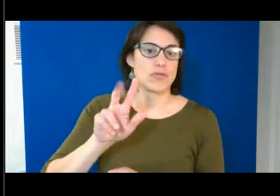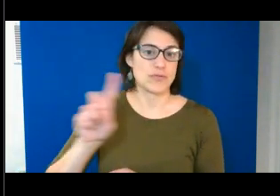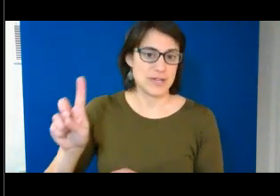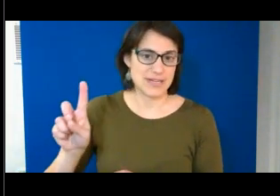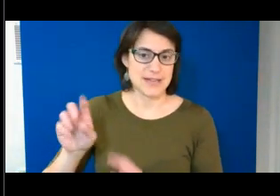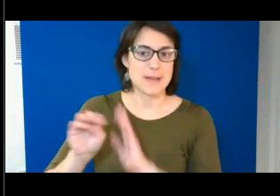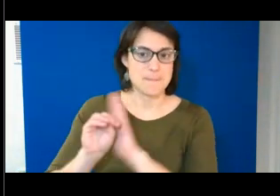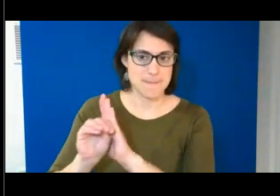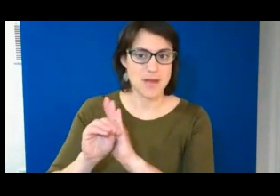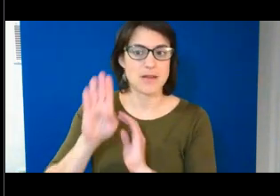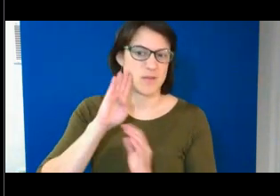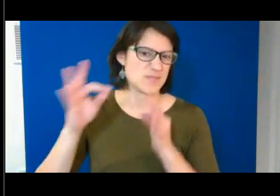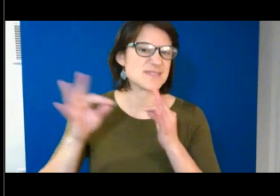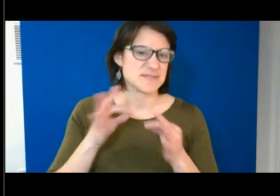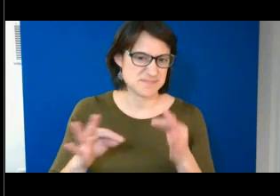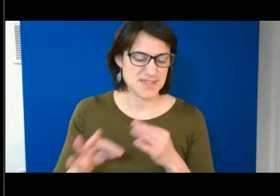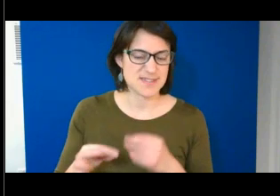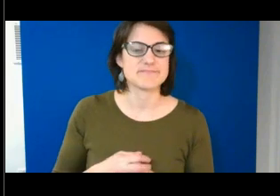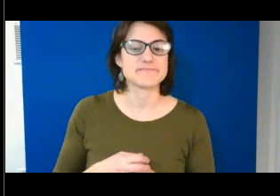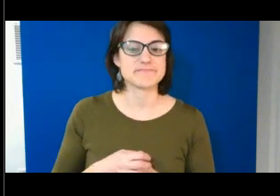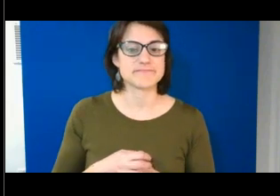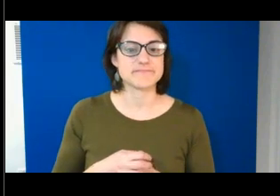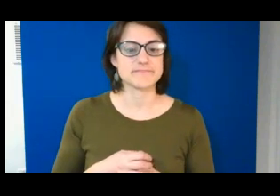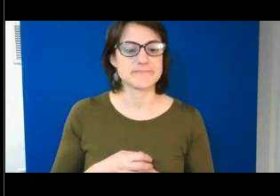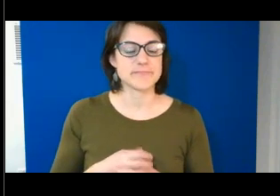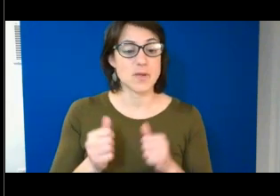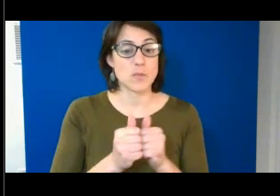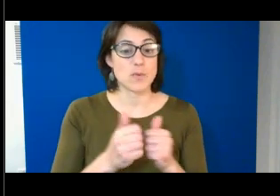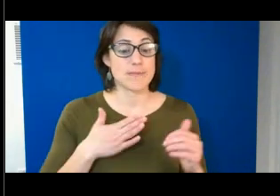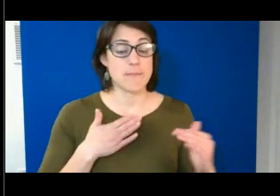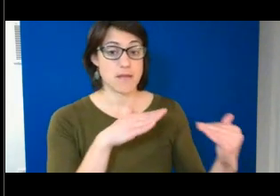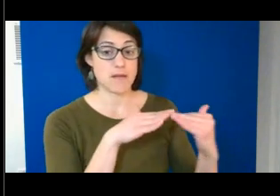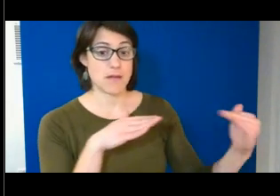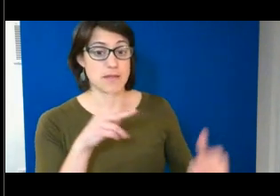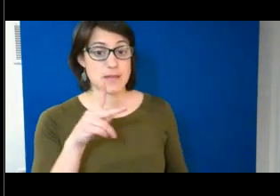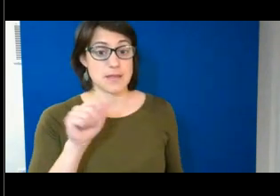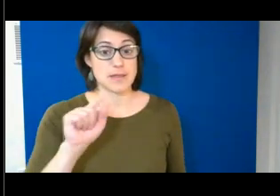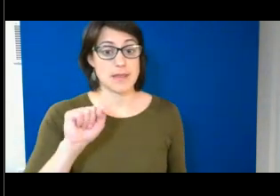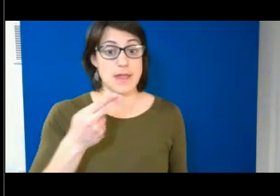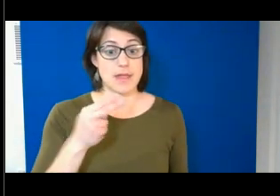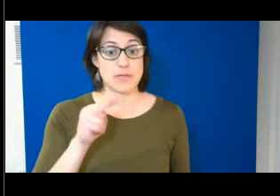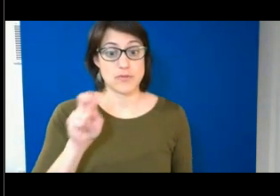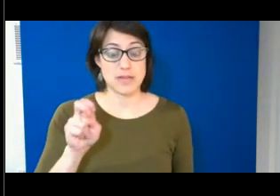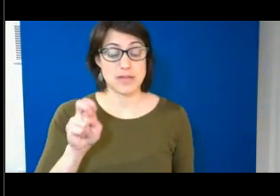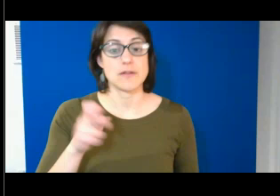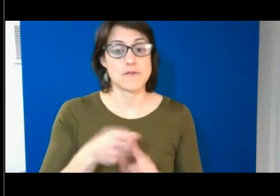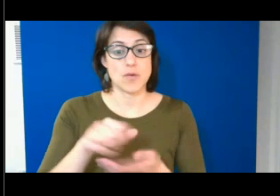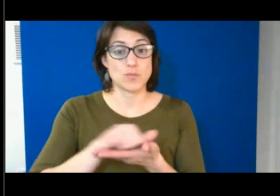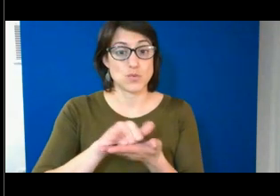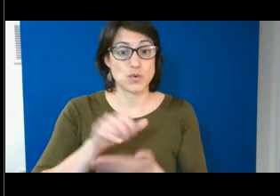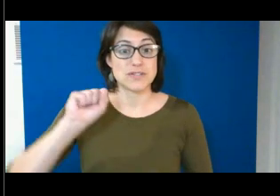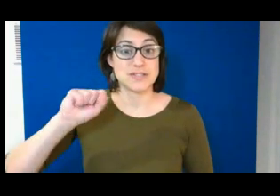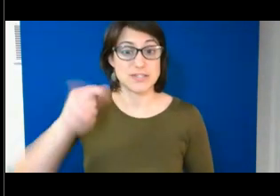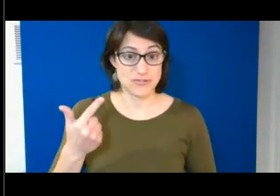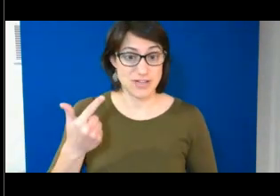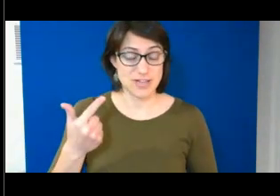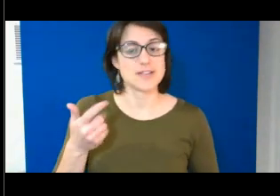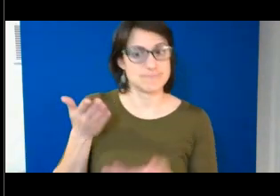explain a little bit. And so I'm with my colleague Catherine from New York Sea Grant, and so the next